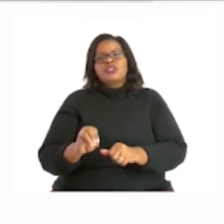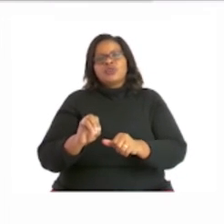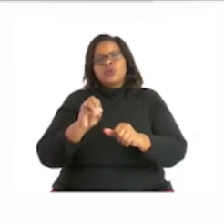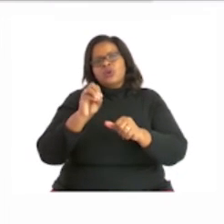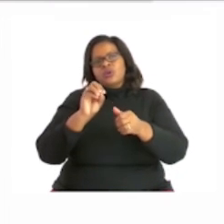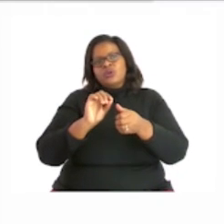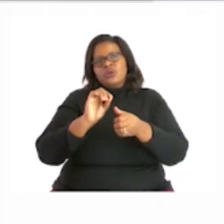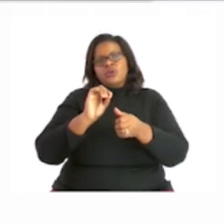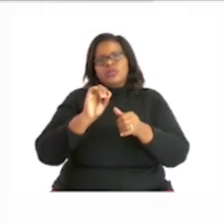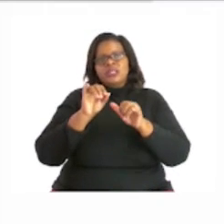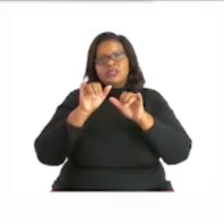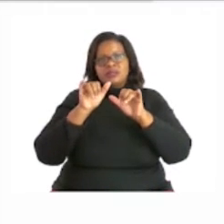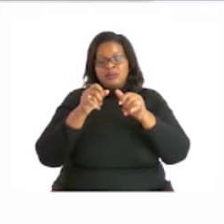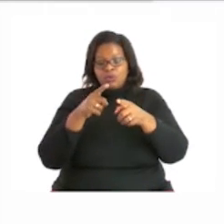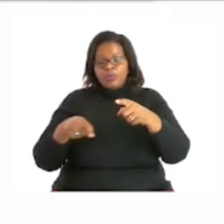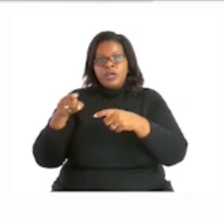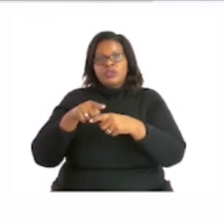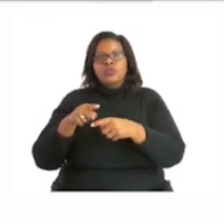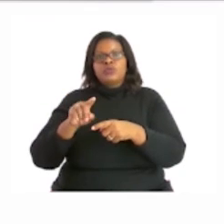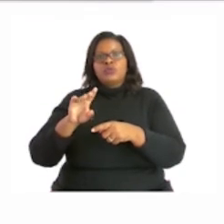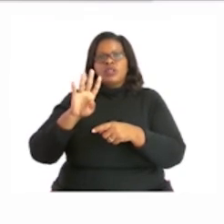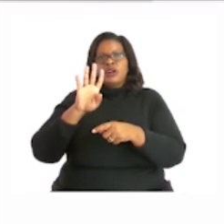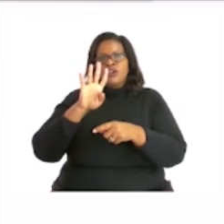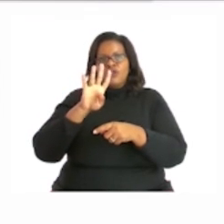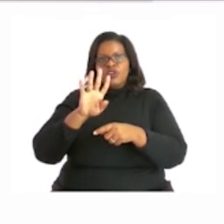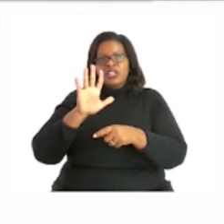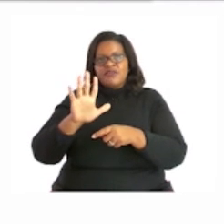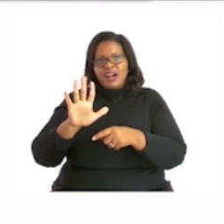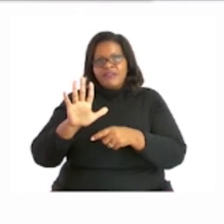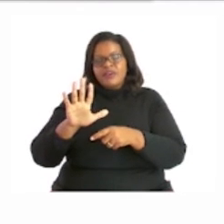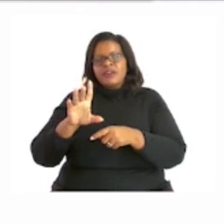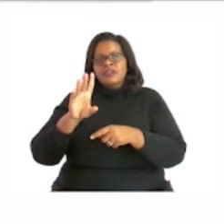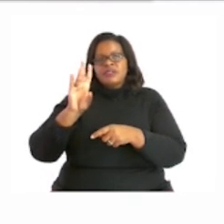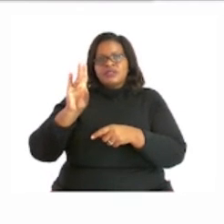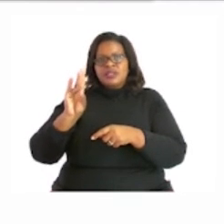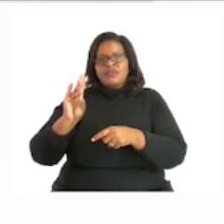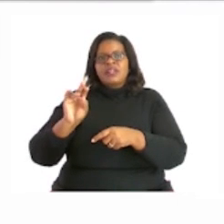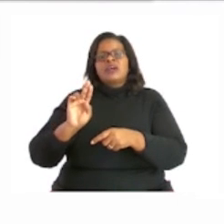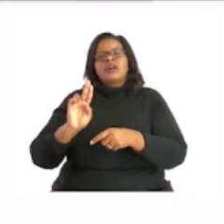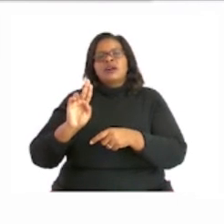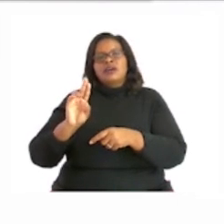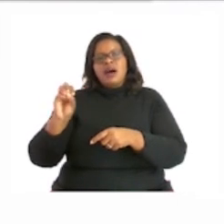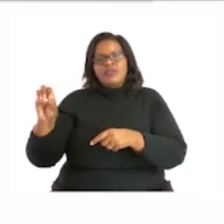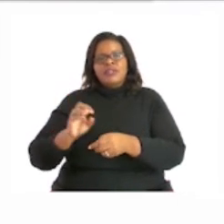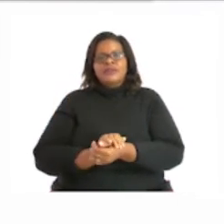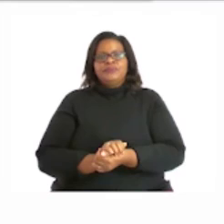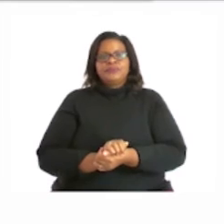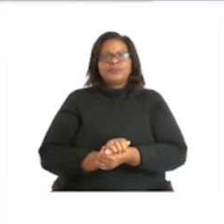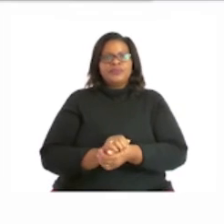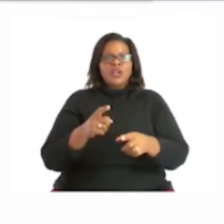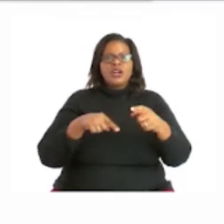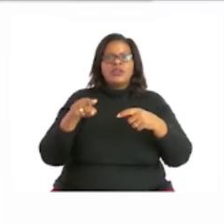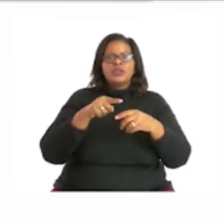45,700. Rounding off to the nearest 1,000. When we round off to the nearest 1,000, here we focus